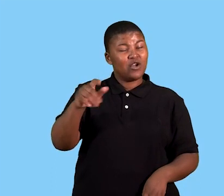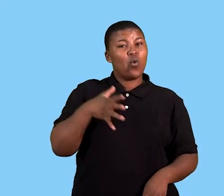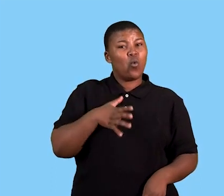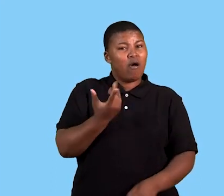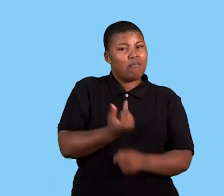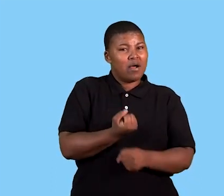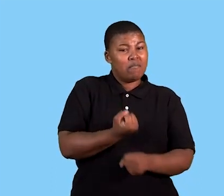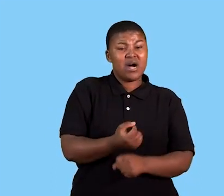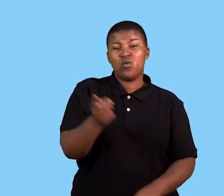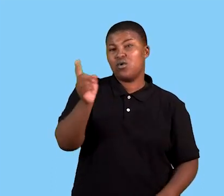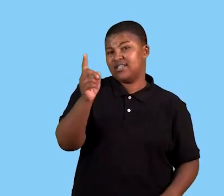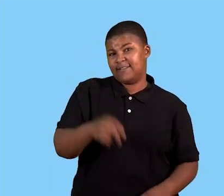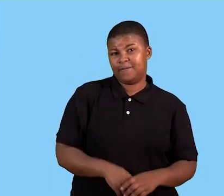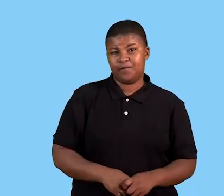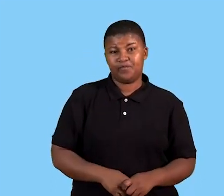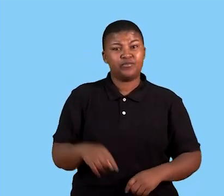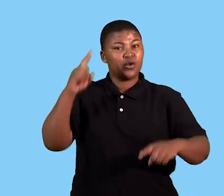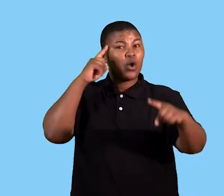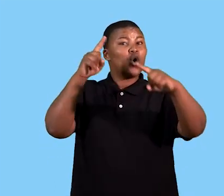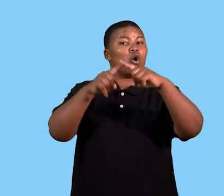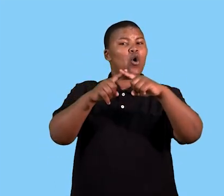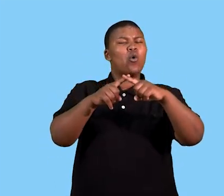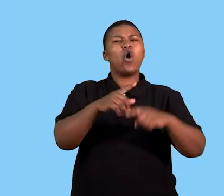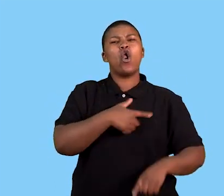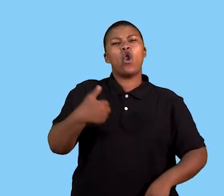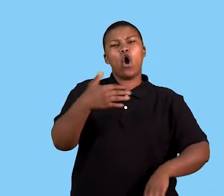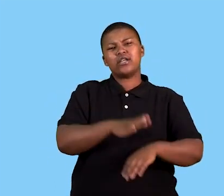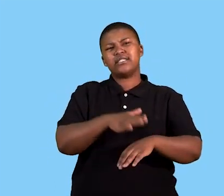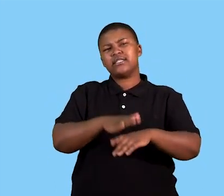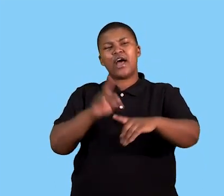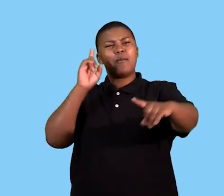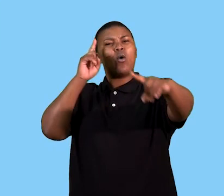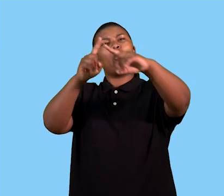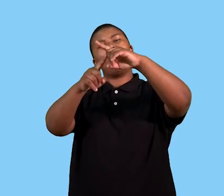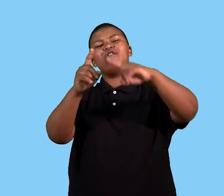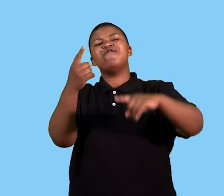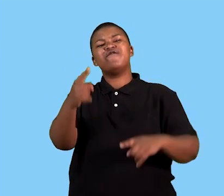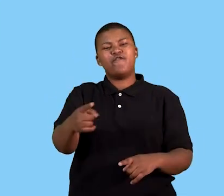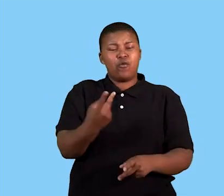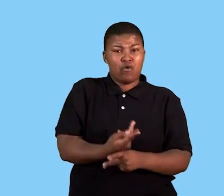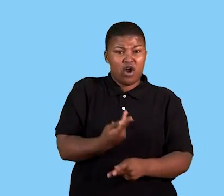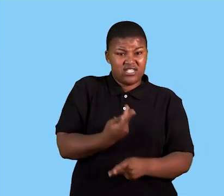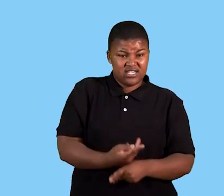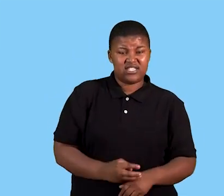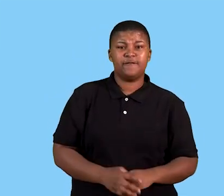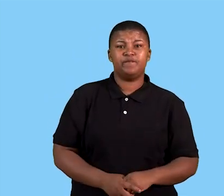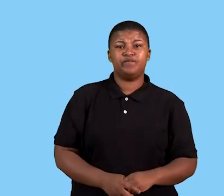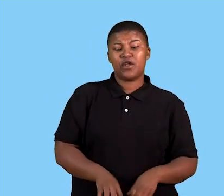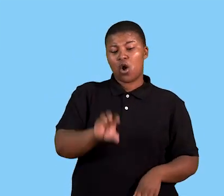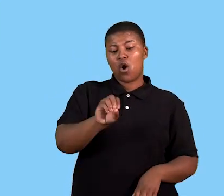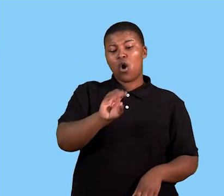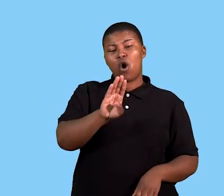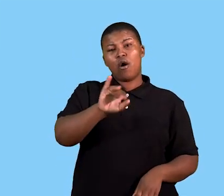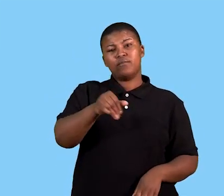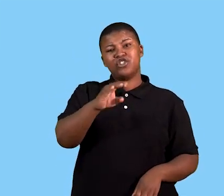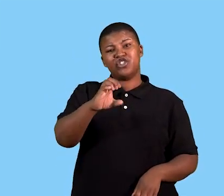provide. And then the goal says what is her long-term dream for her product. Objectives is how we want to achieve